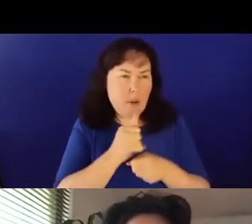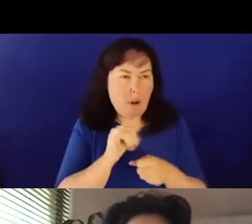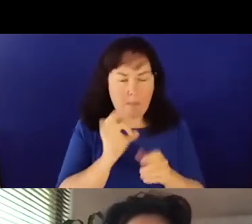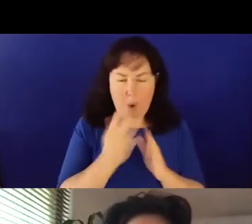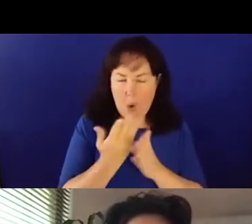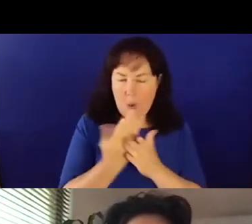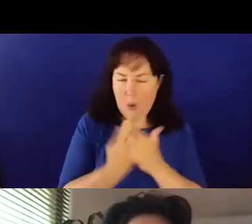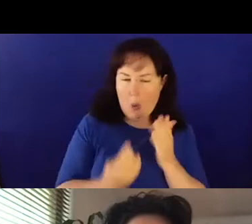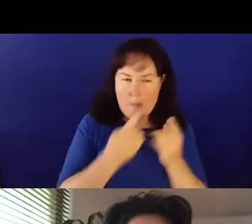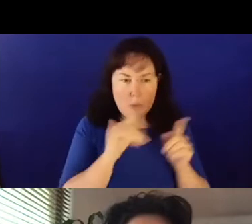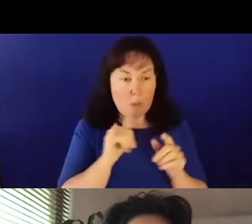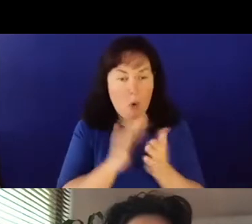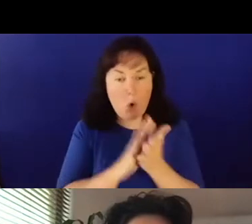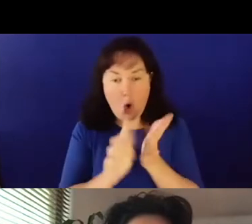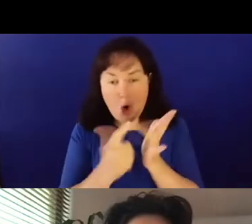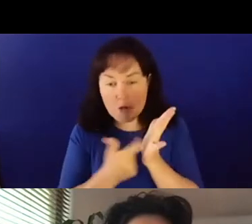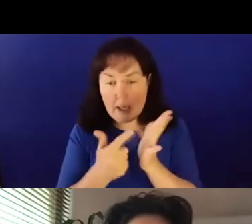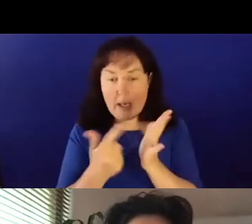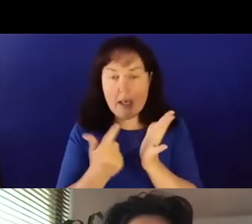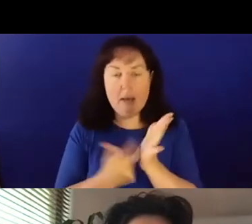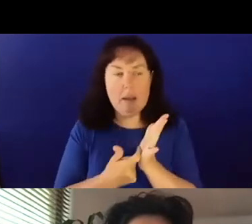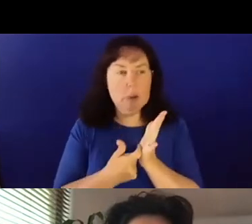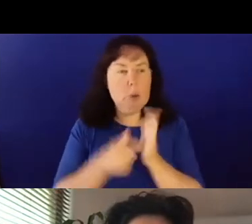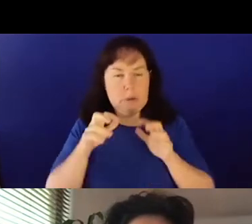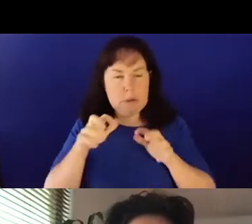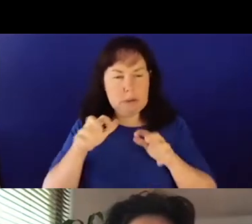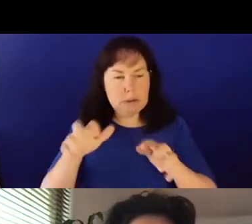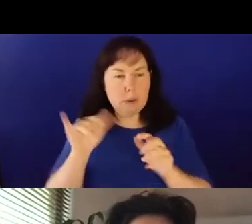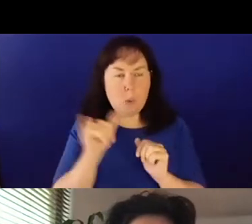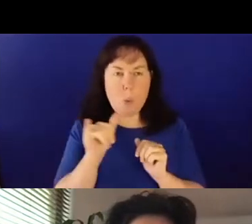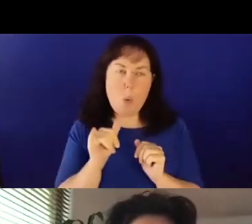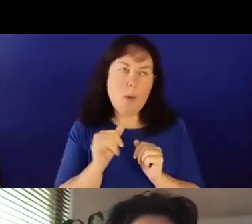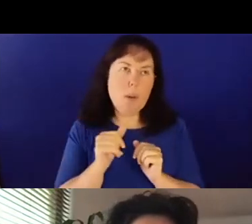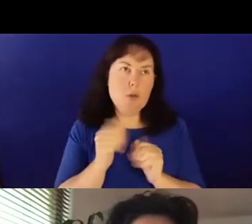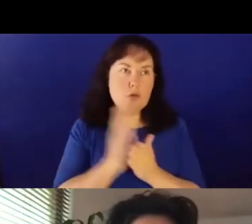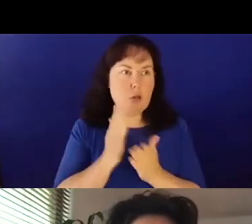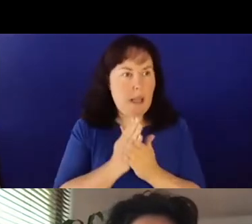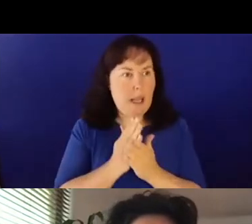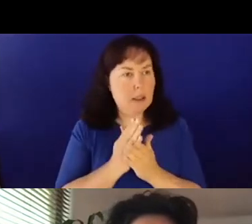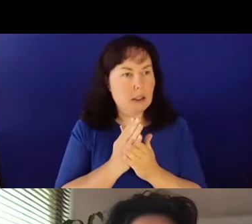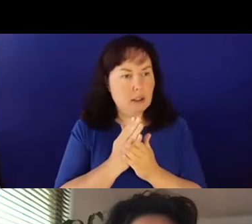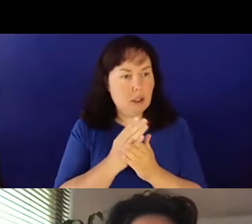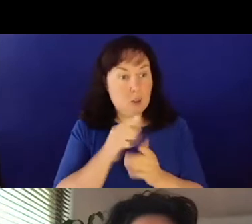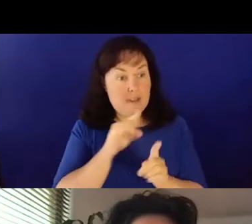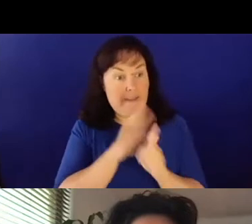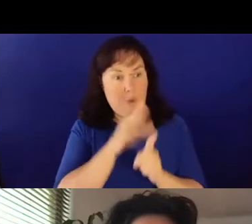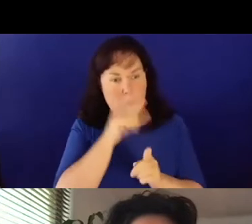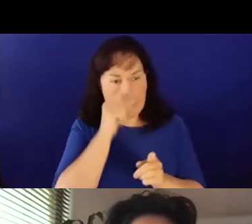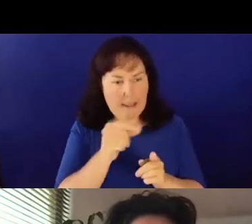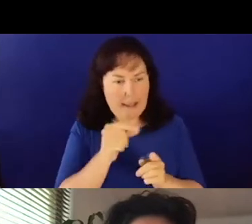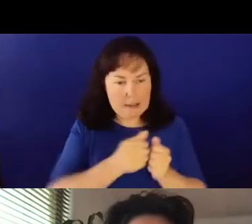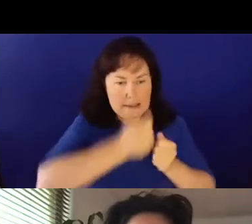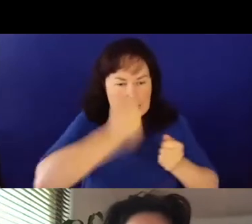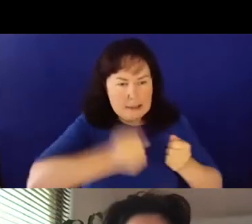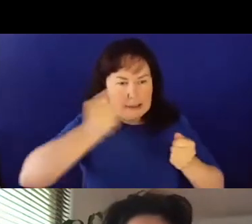saying horror, and really stretch and play. We want to be